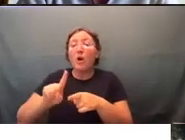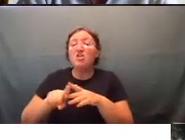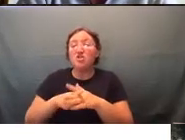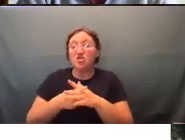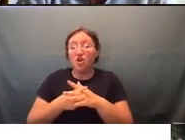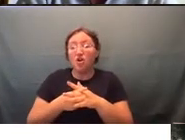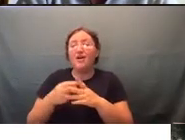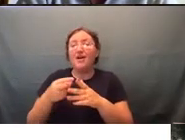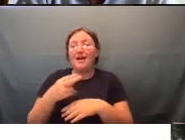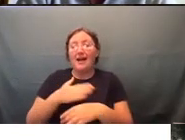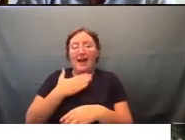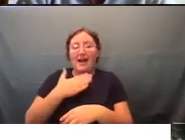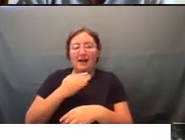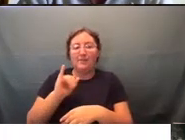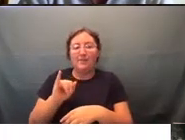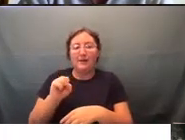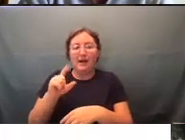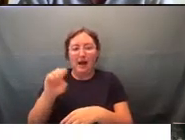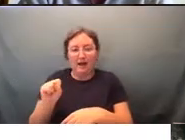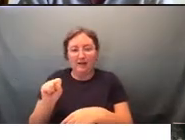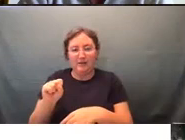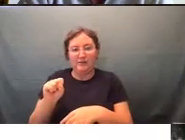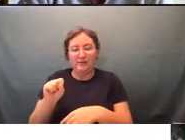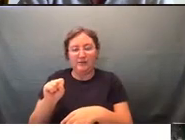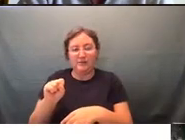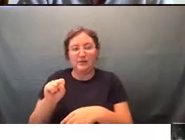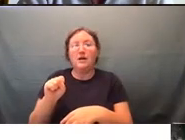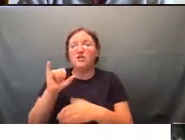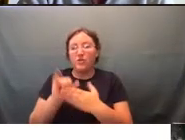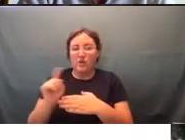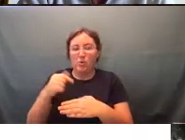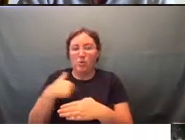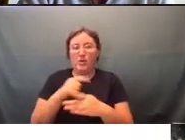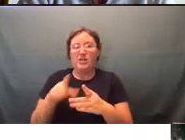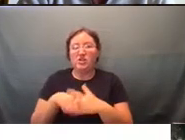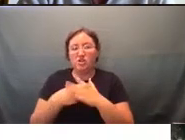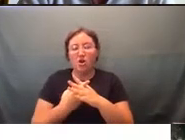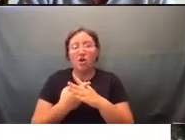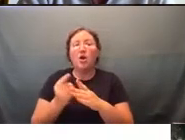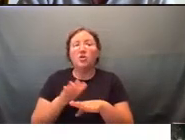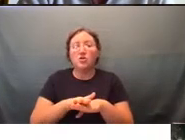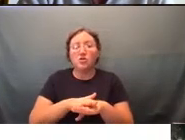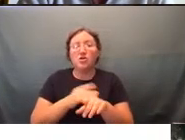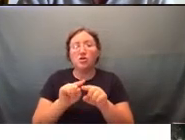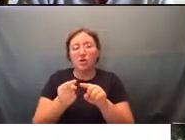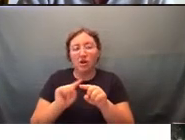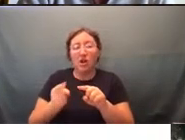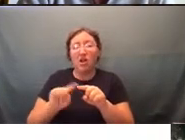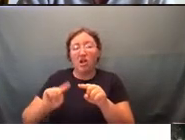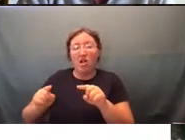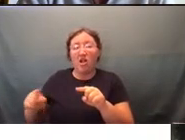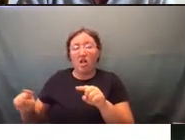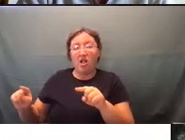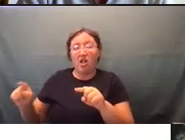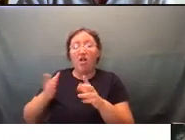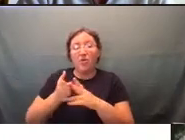Happy Isles. So this Happy Isles trailhead is going to be our start. And we're going to slowly work up this almost little mini